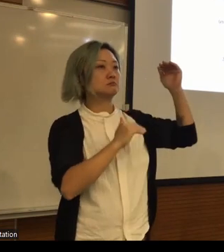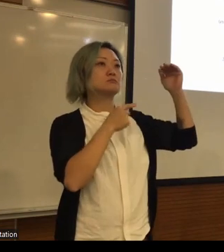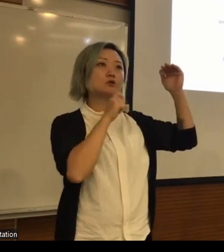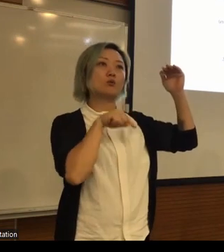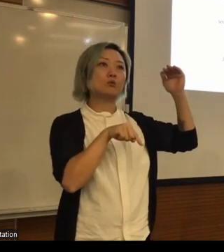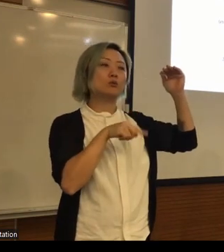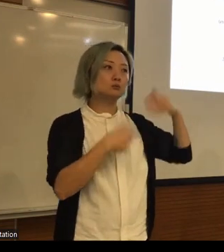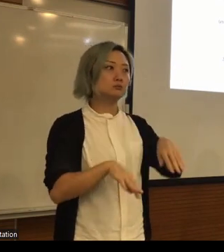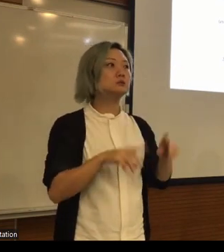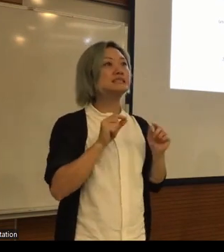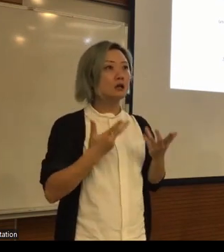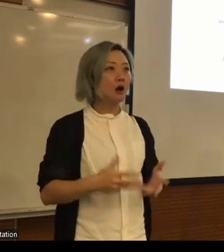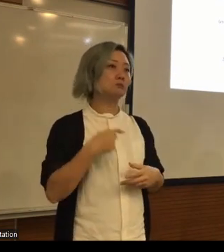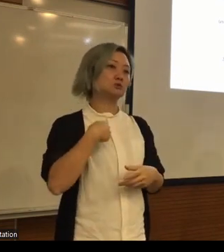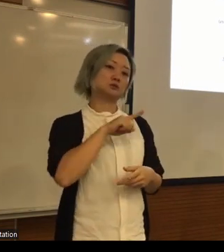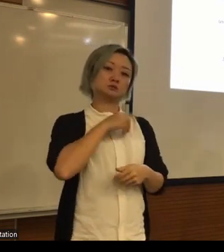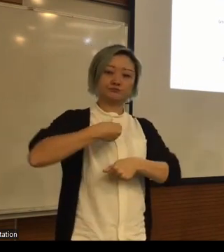the way I was taught interpreting.